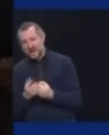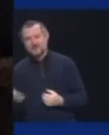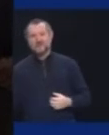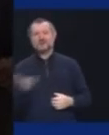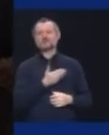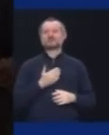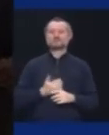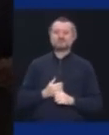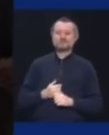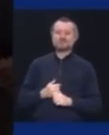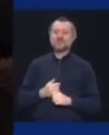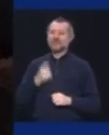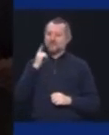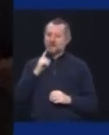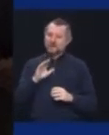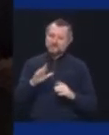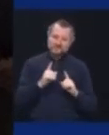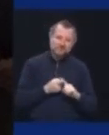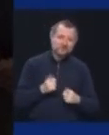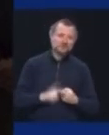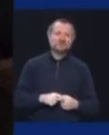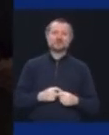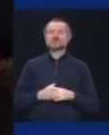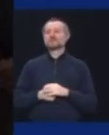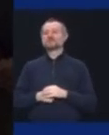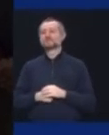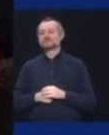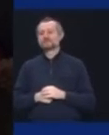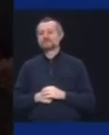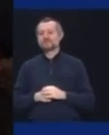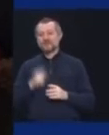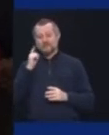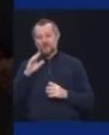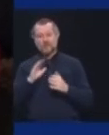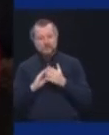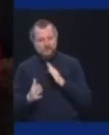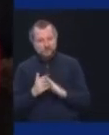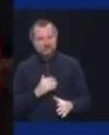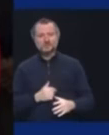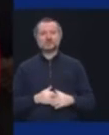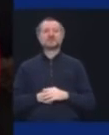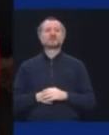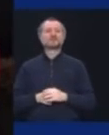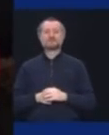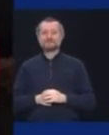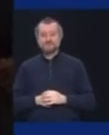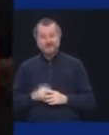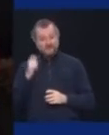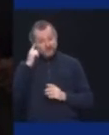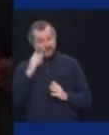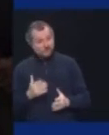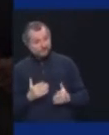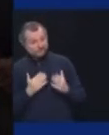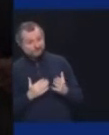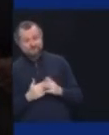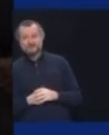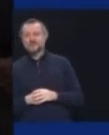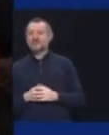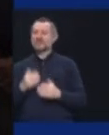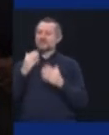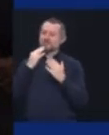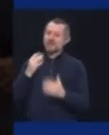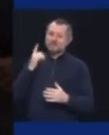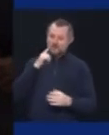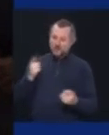our friends, for our community. So, Governor, I thank you for being